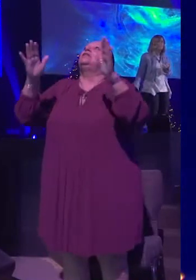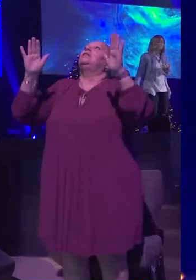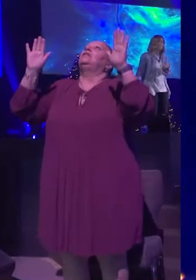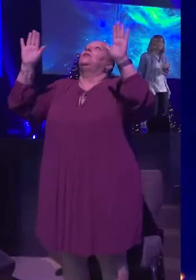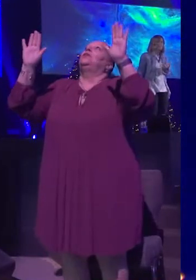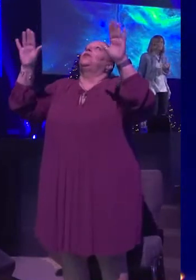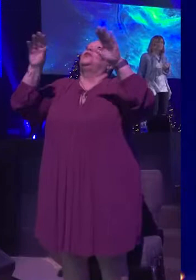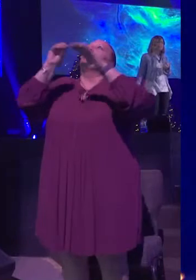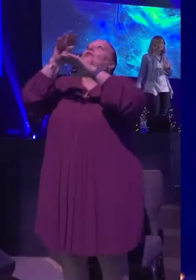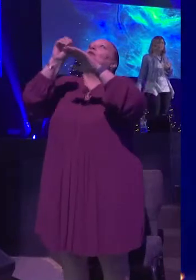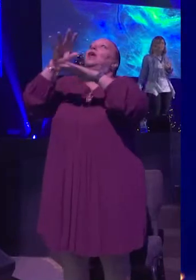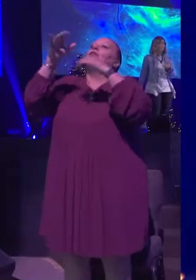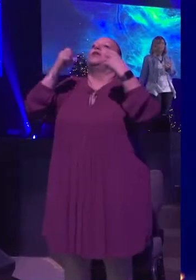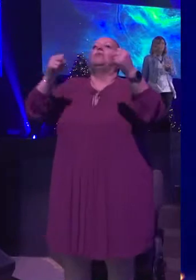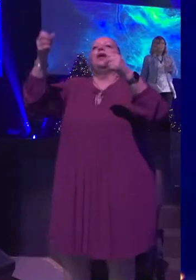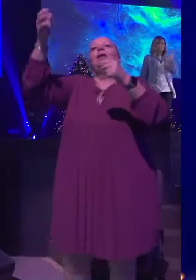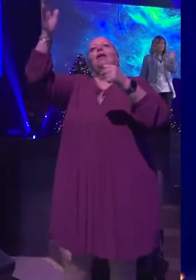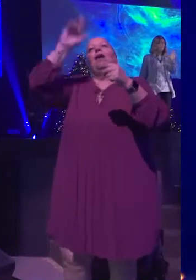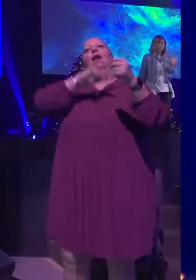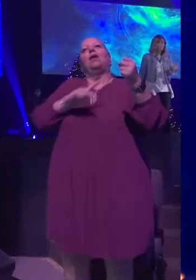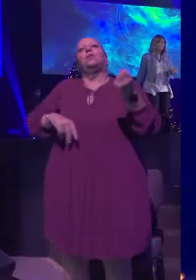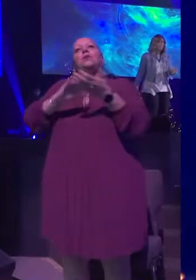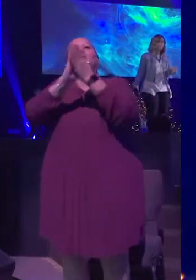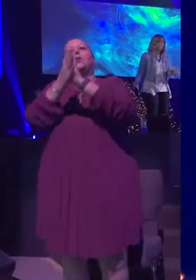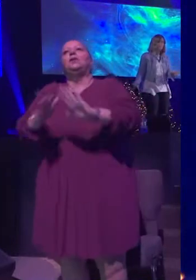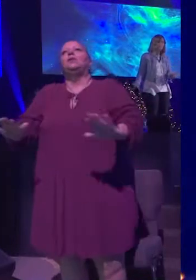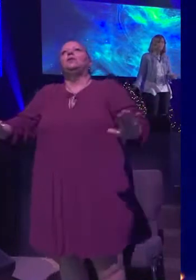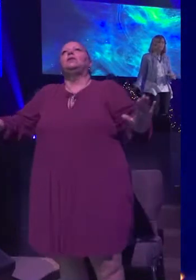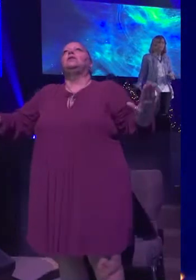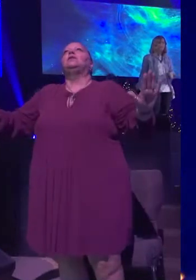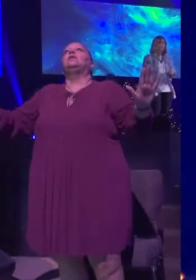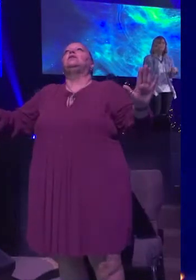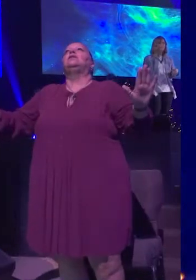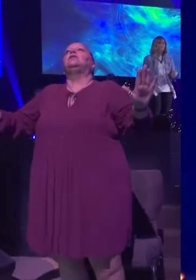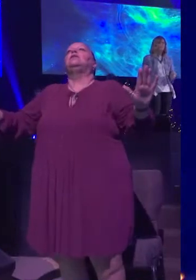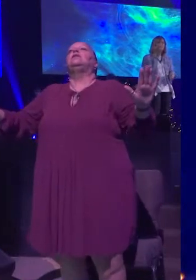a wonderful counselor, a mighty God, Prince of Peace.